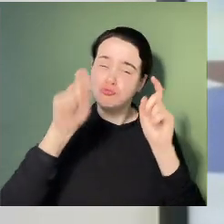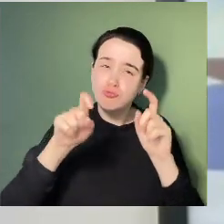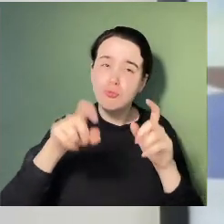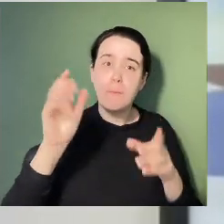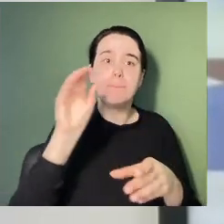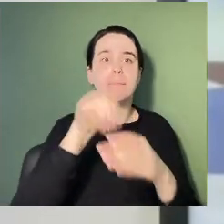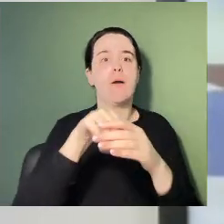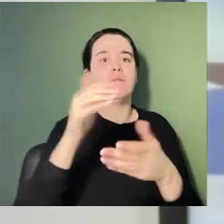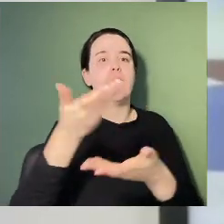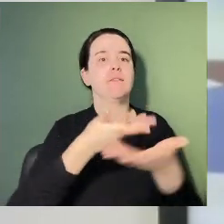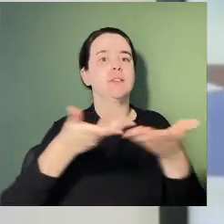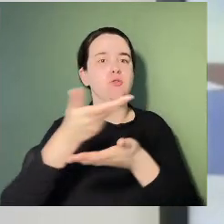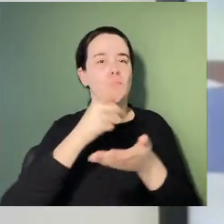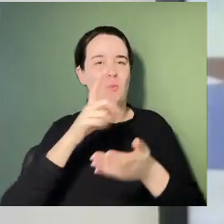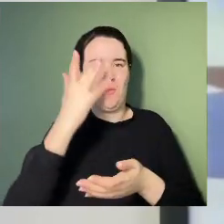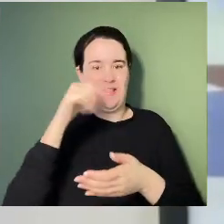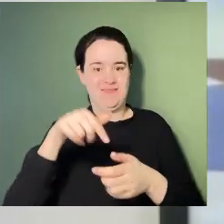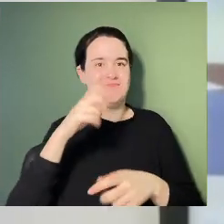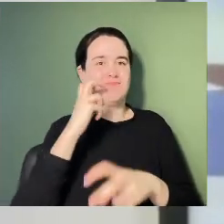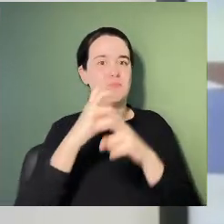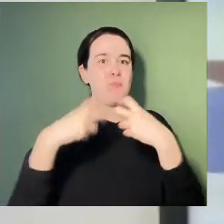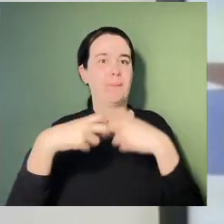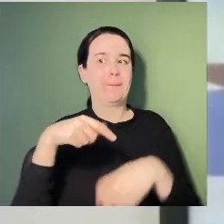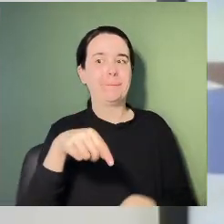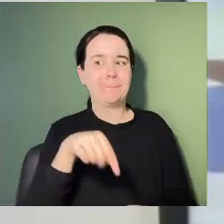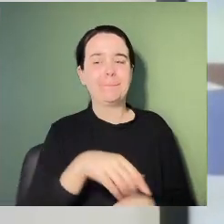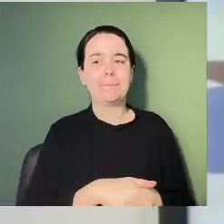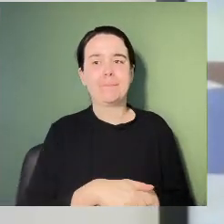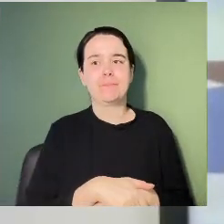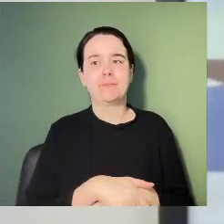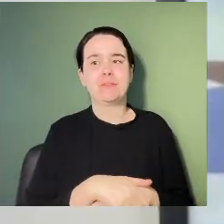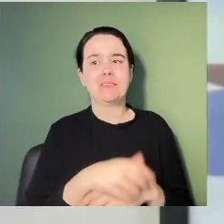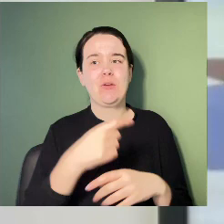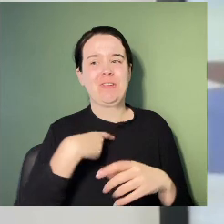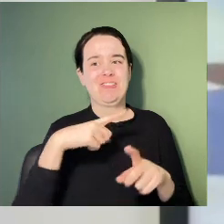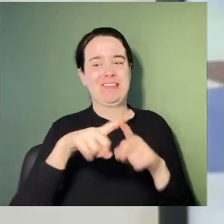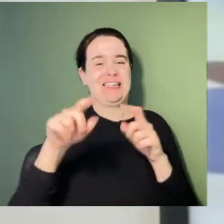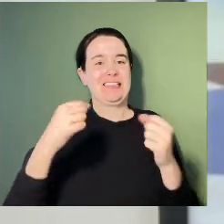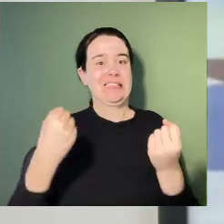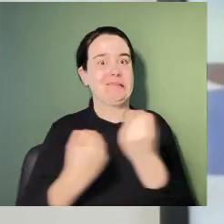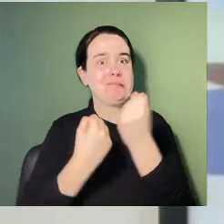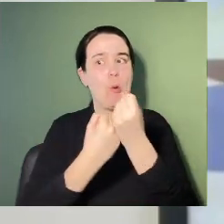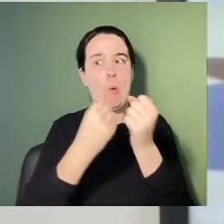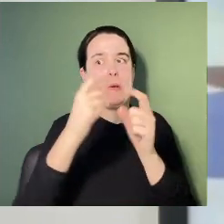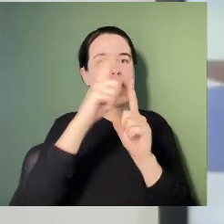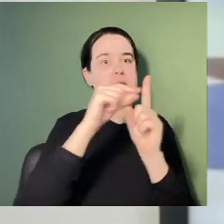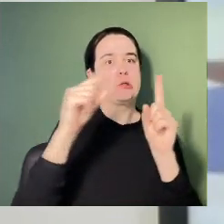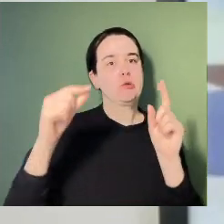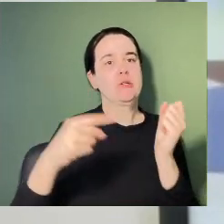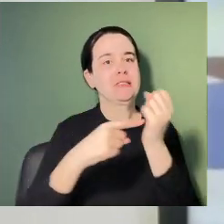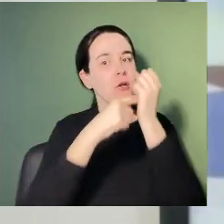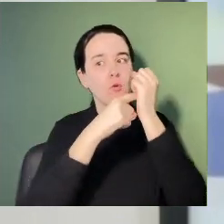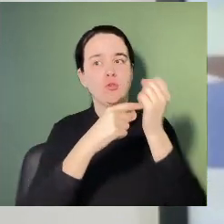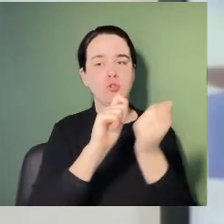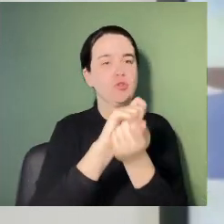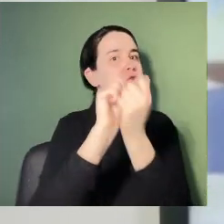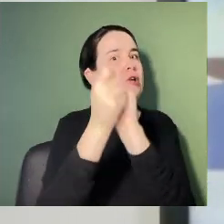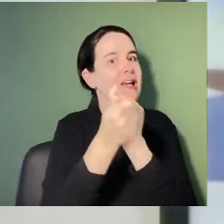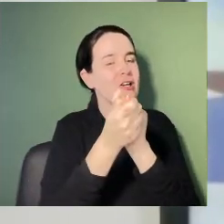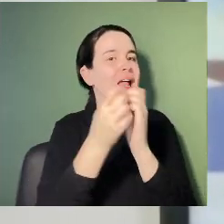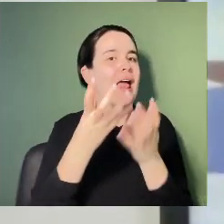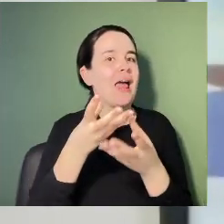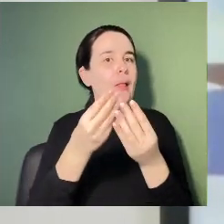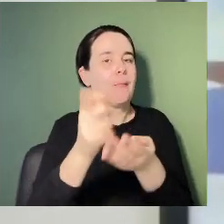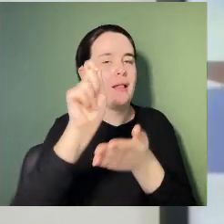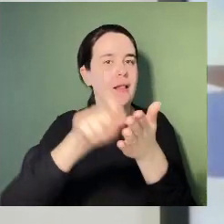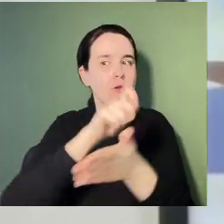what are the parallel processes that can be used in support of digital technologies. But I